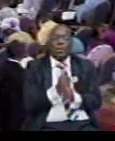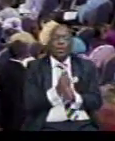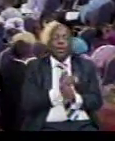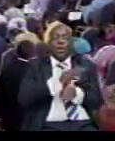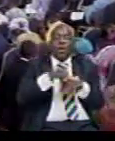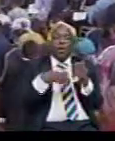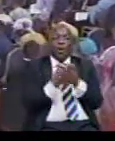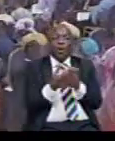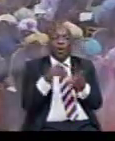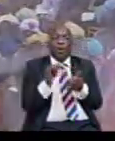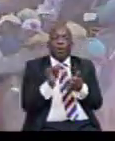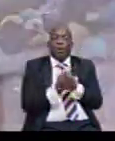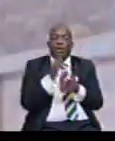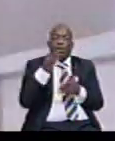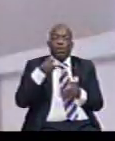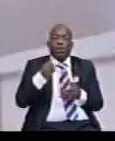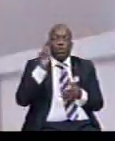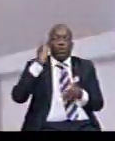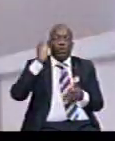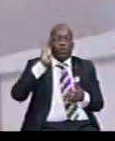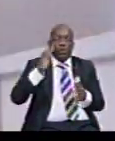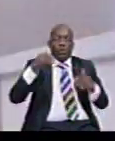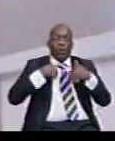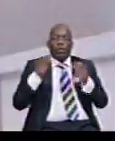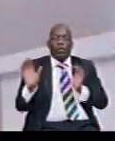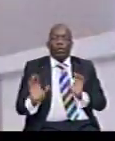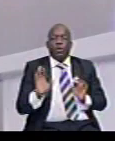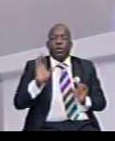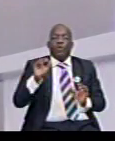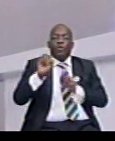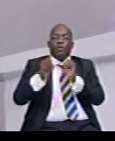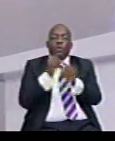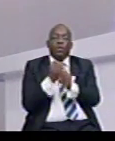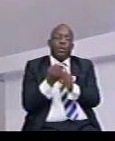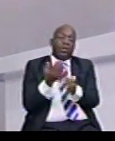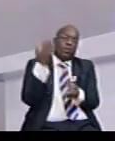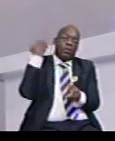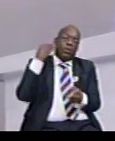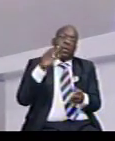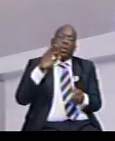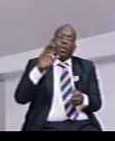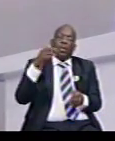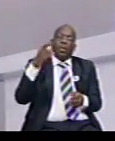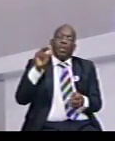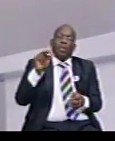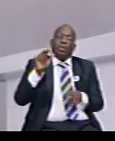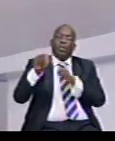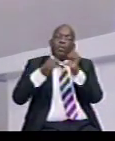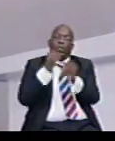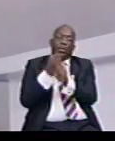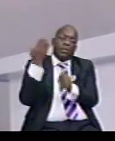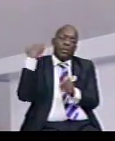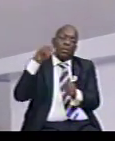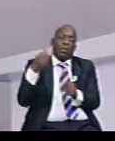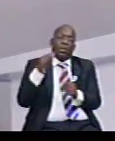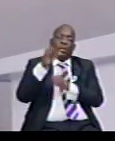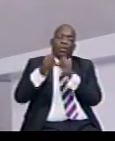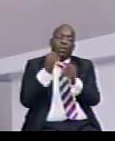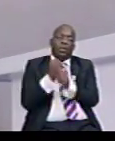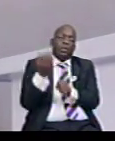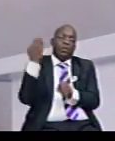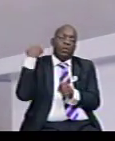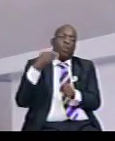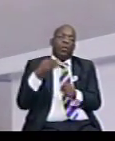done 15 years ago, 13 years ago, 10 years ago, you have not done, God will give you